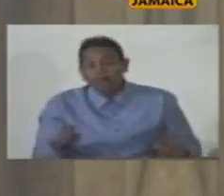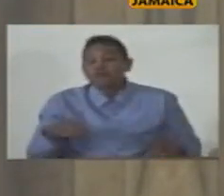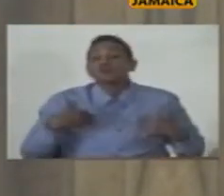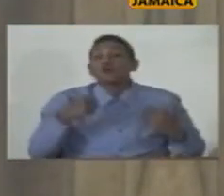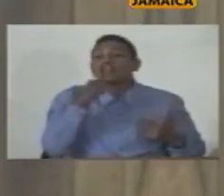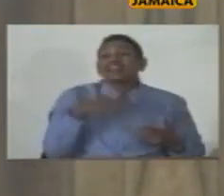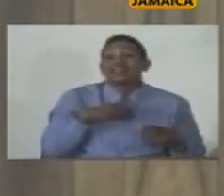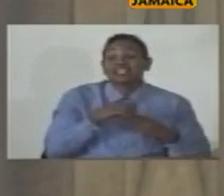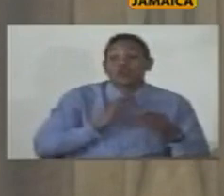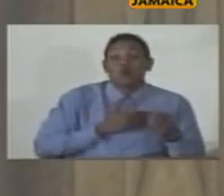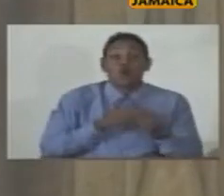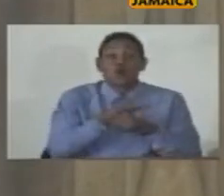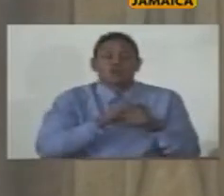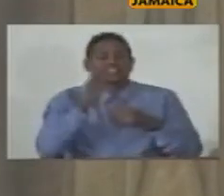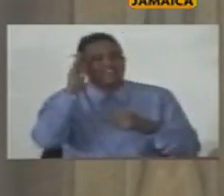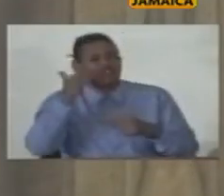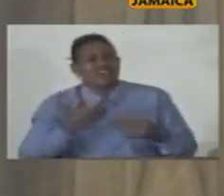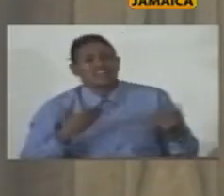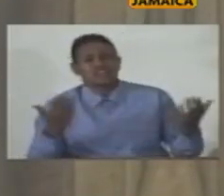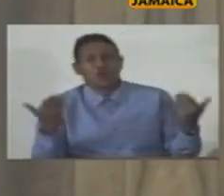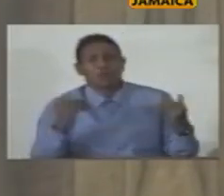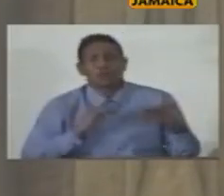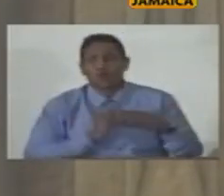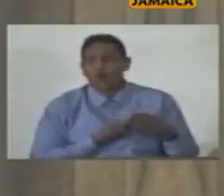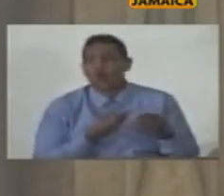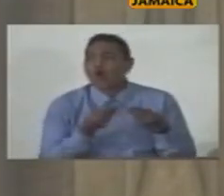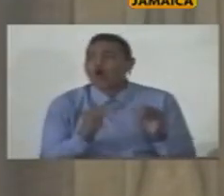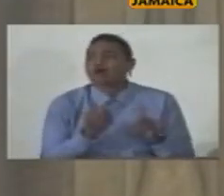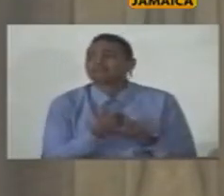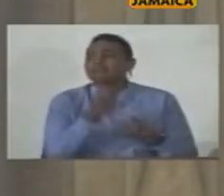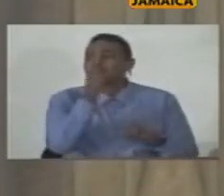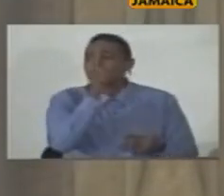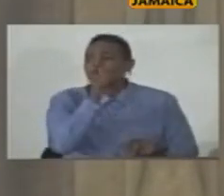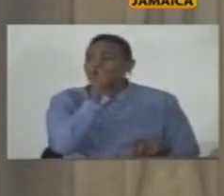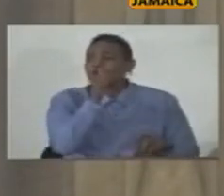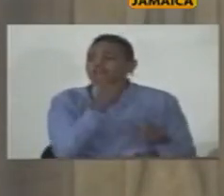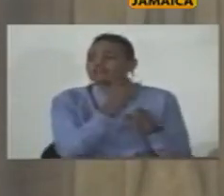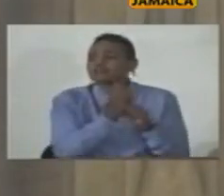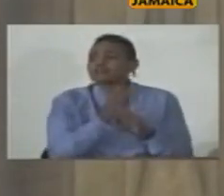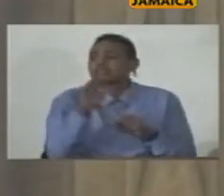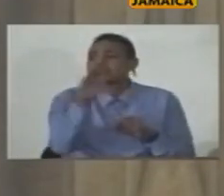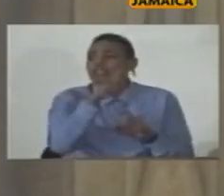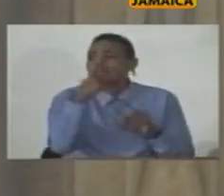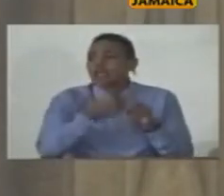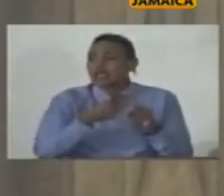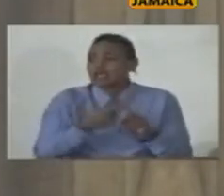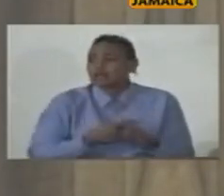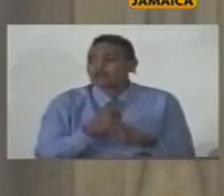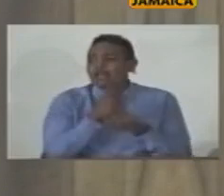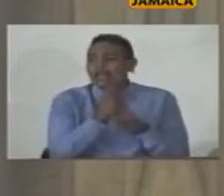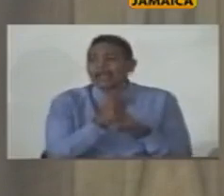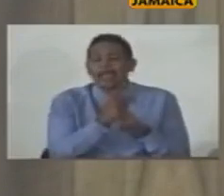constituency are invited to come to our office to privately receive their monthly care